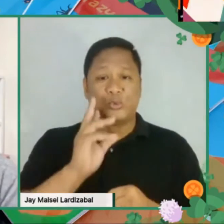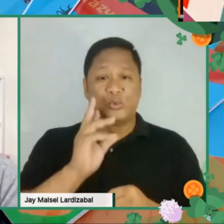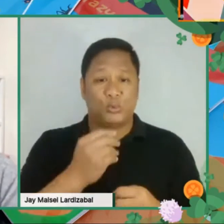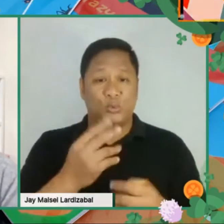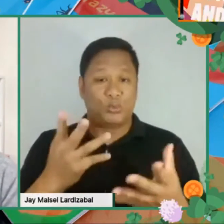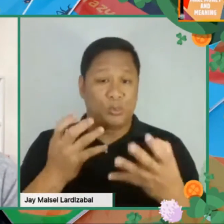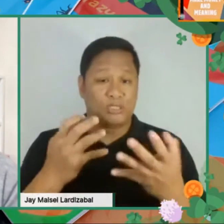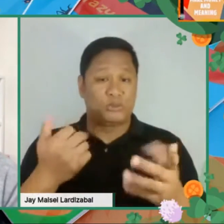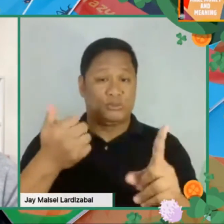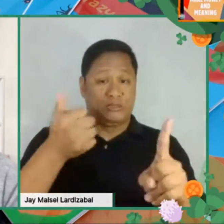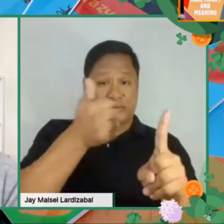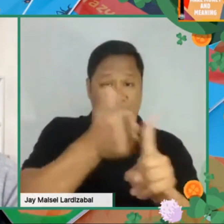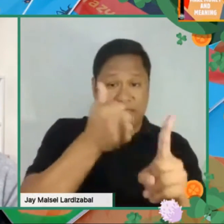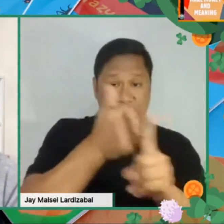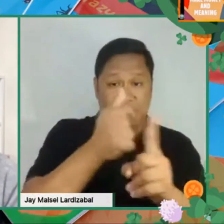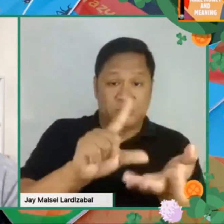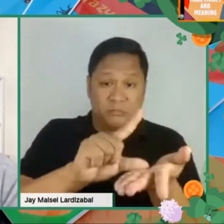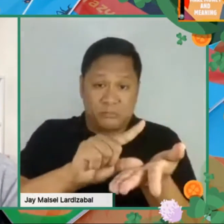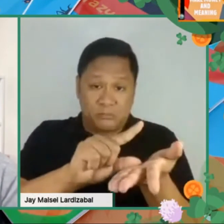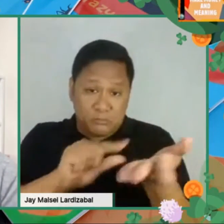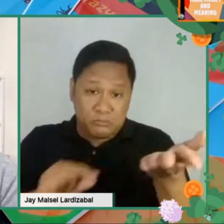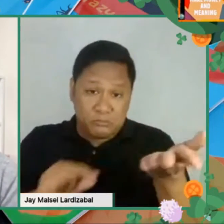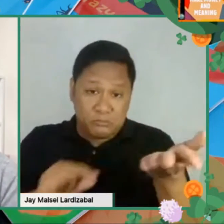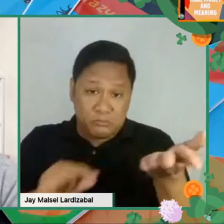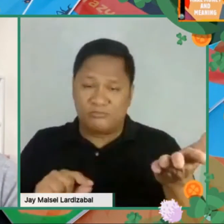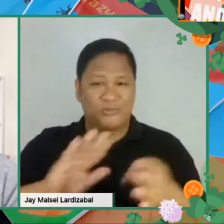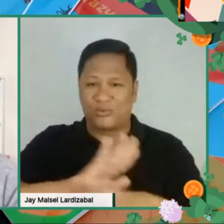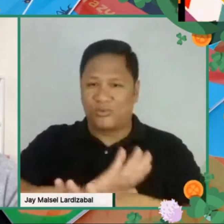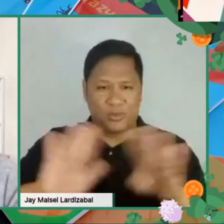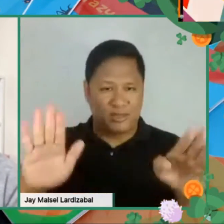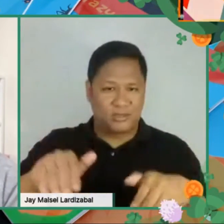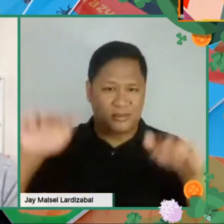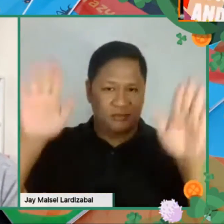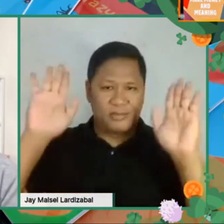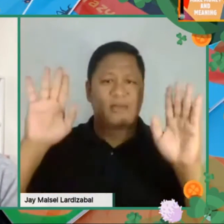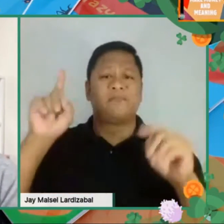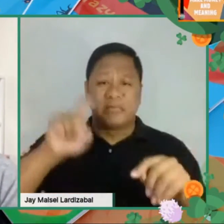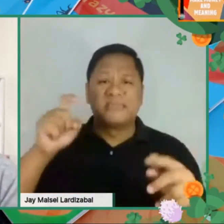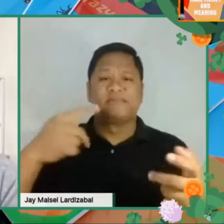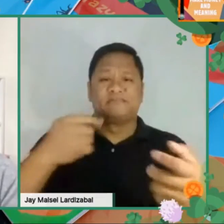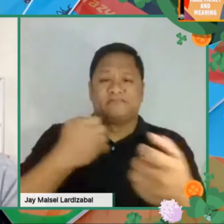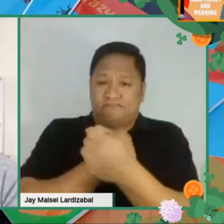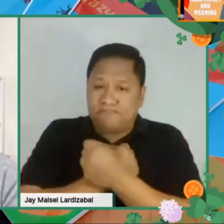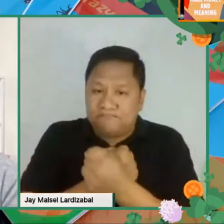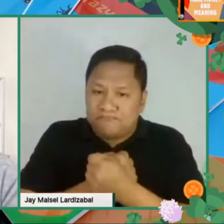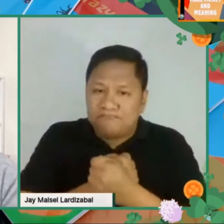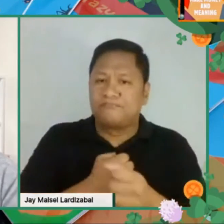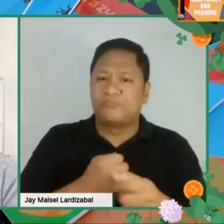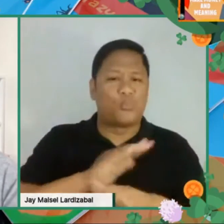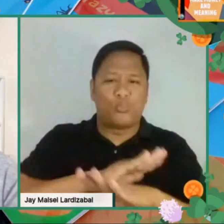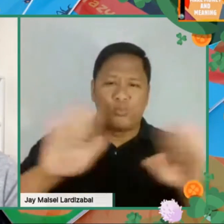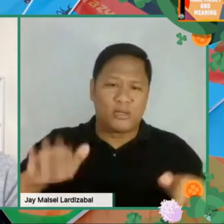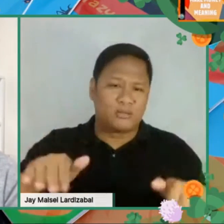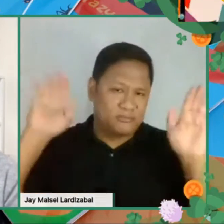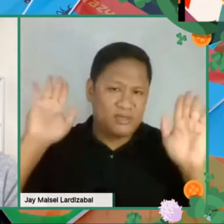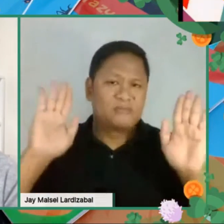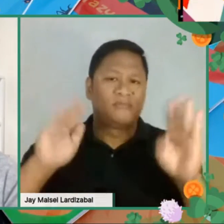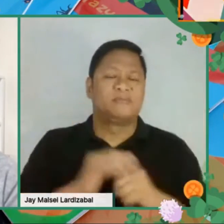mag-self-publish, never give up. As long as may passion ka, huwag kang mag-give up.